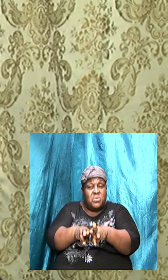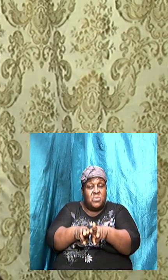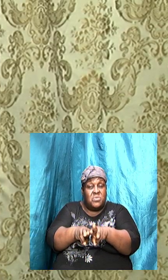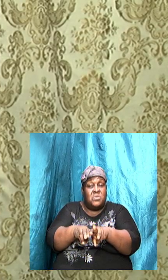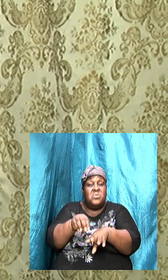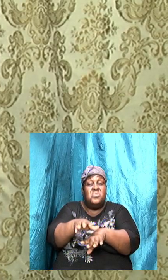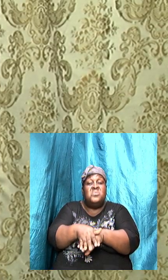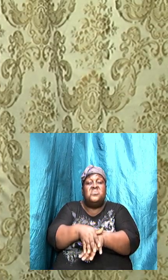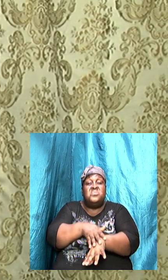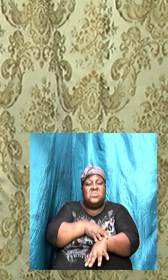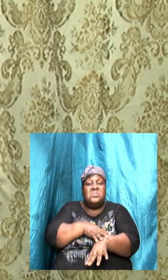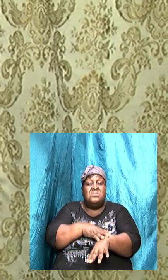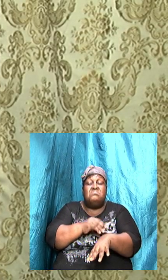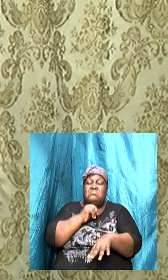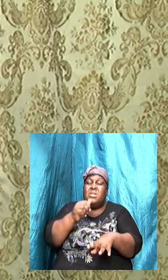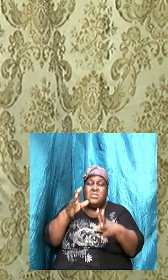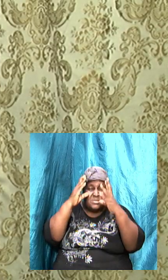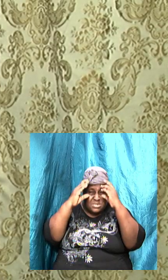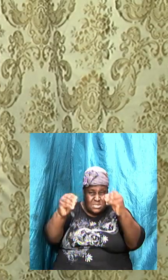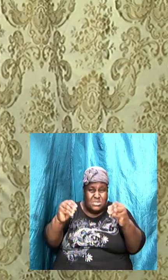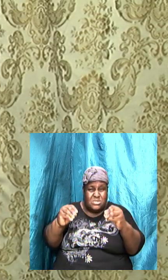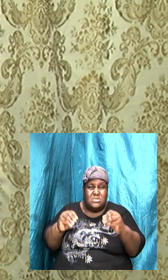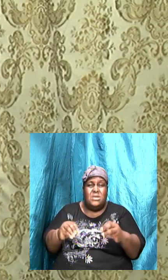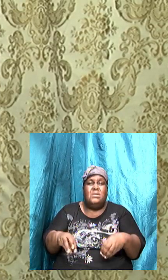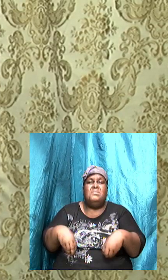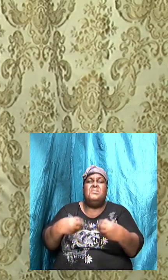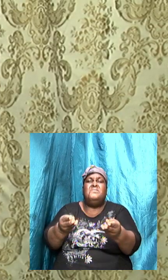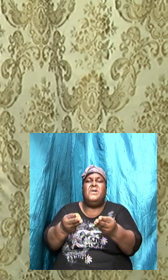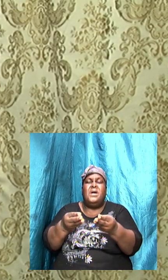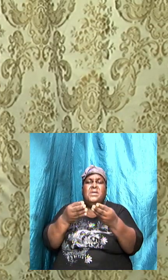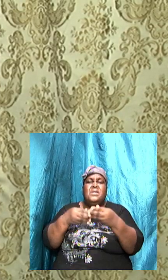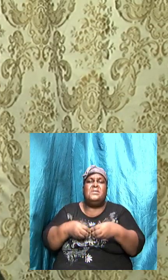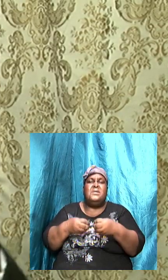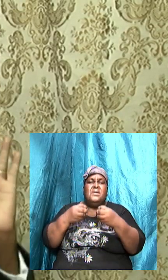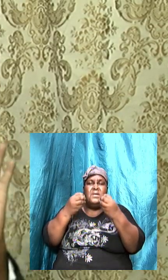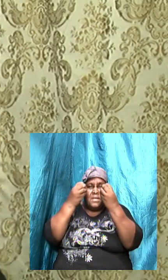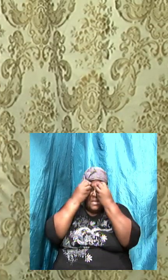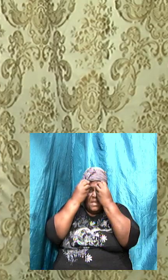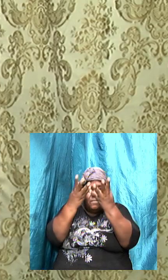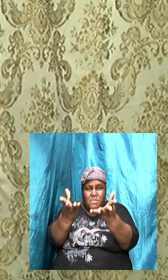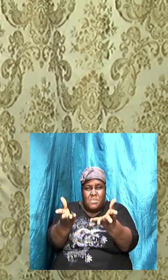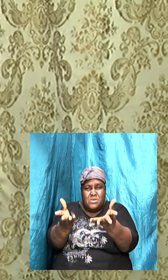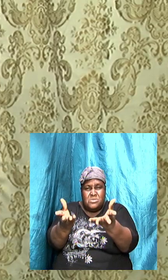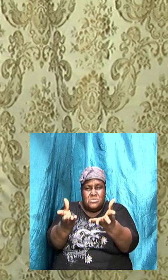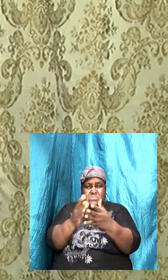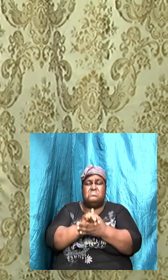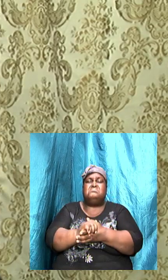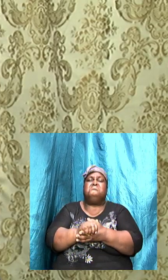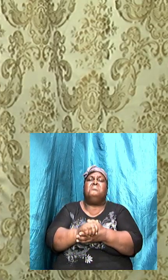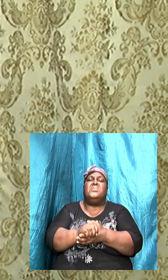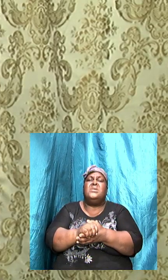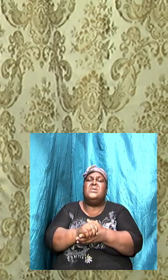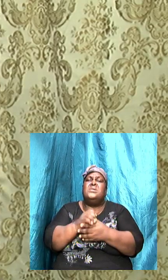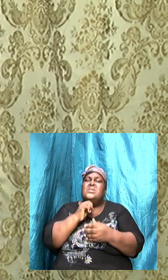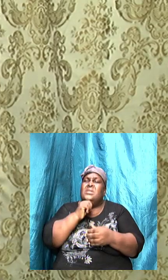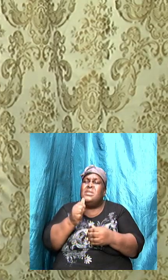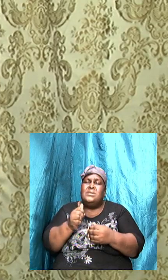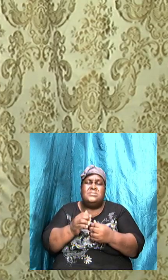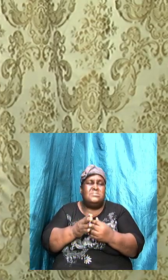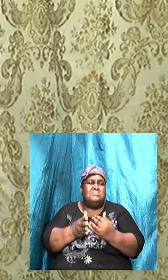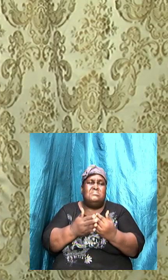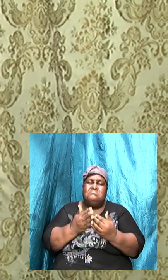providing information. That is important, and we are providing the information, but not